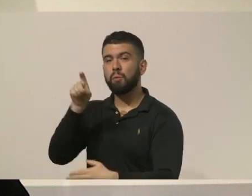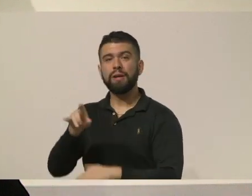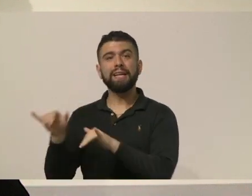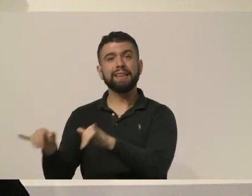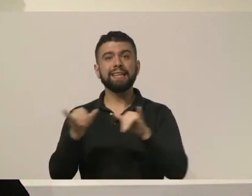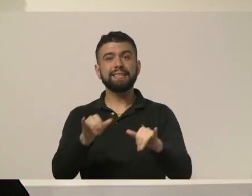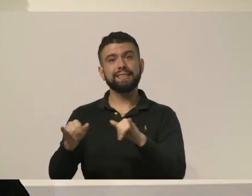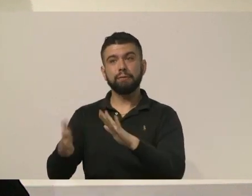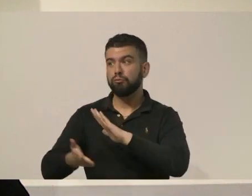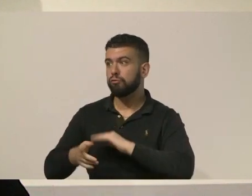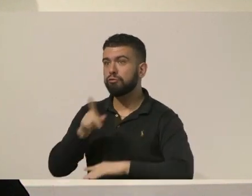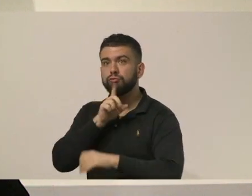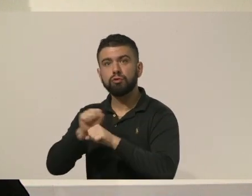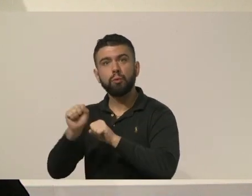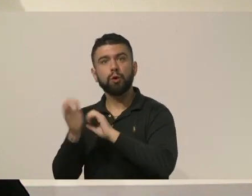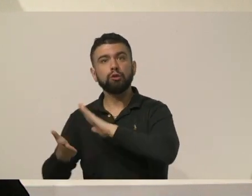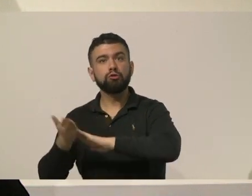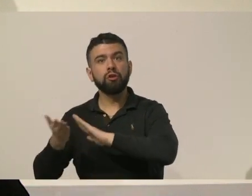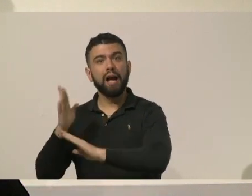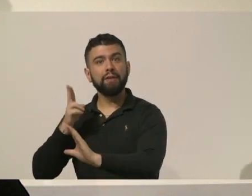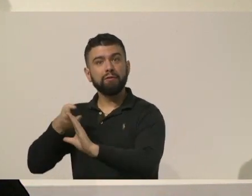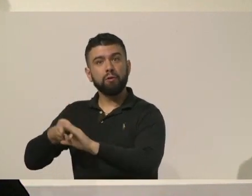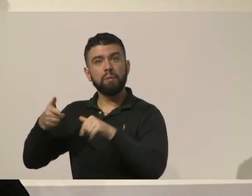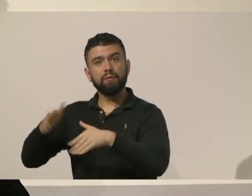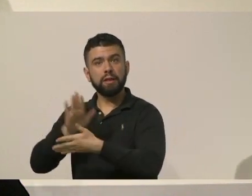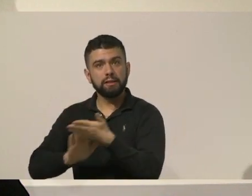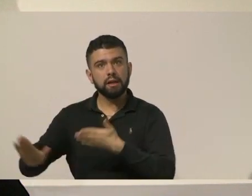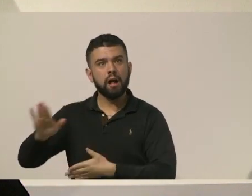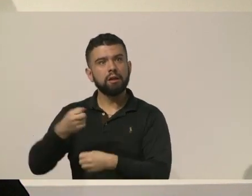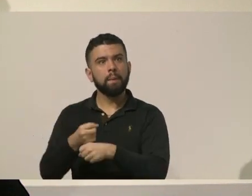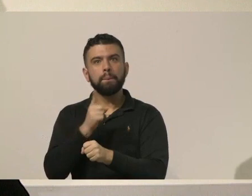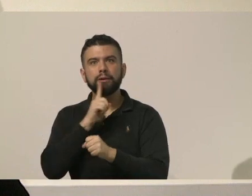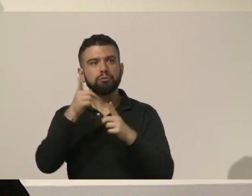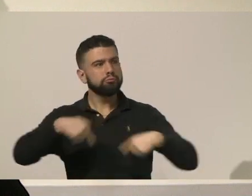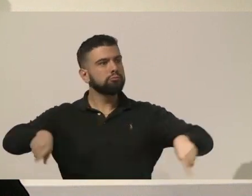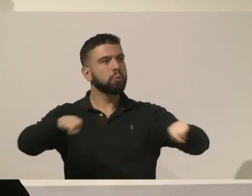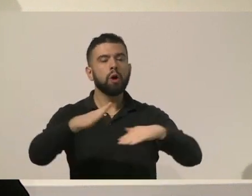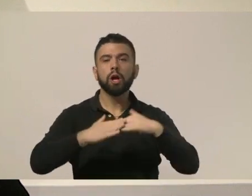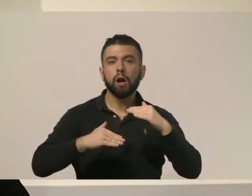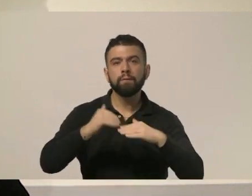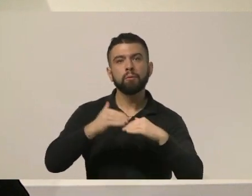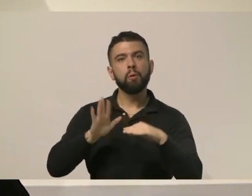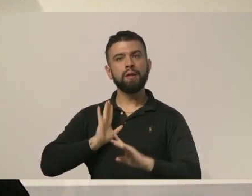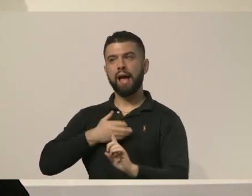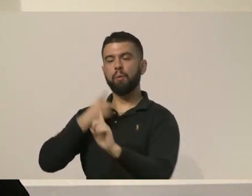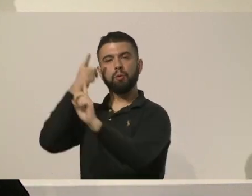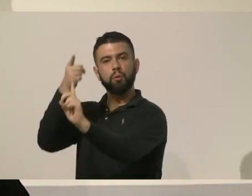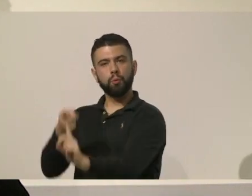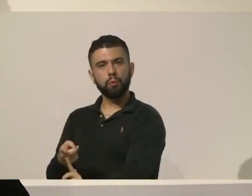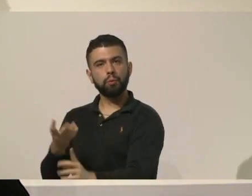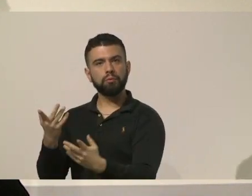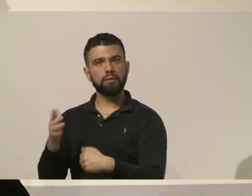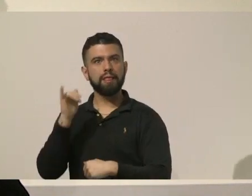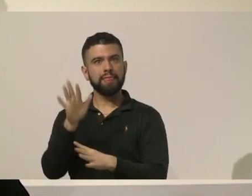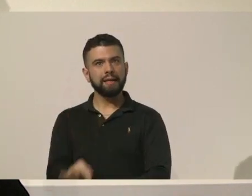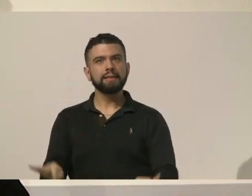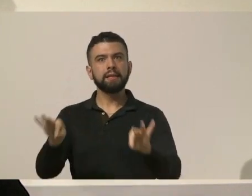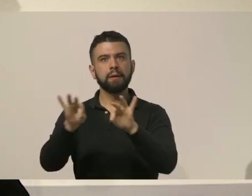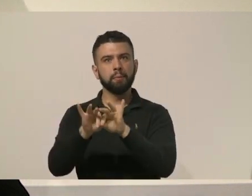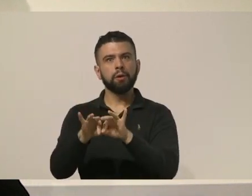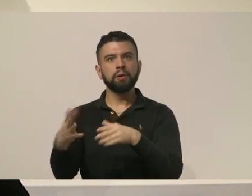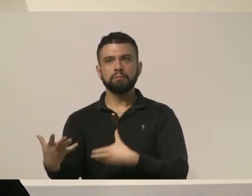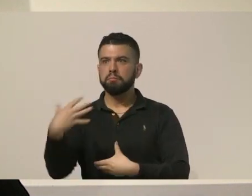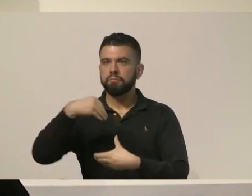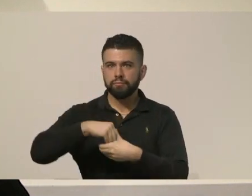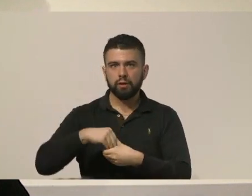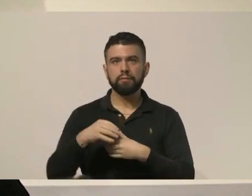enrollment for the college and make sure that we're all kind of comfortable with where we're going. I think it's an important piece of the puzzle. And so